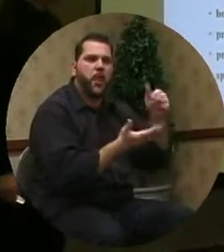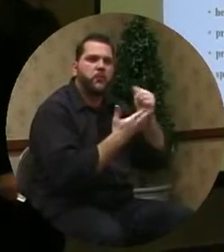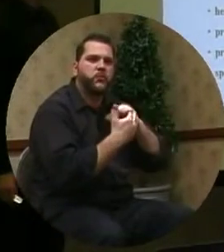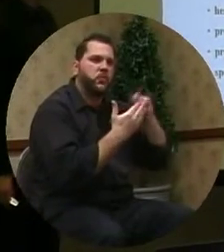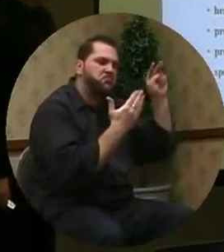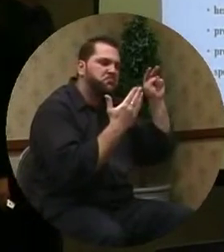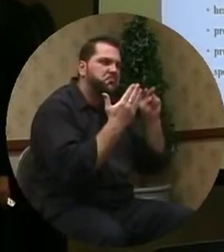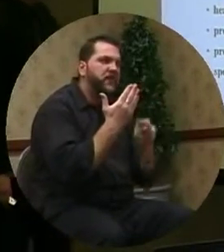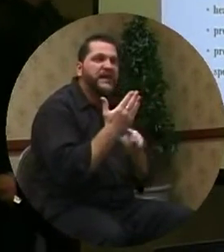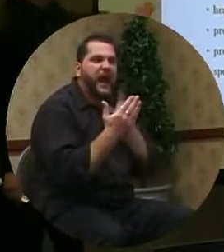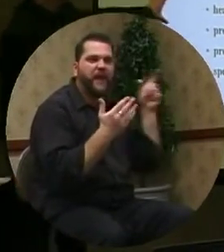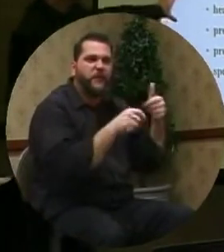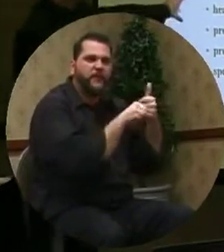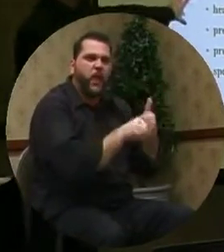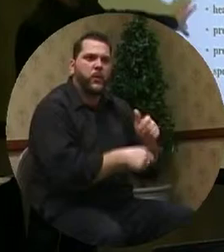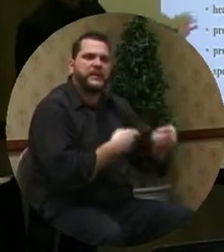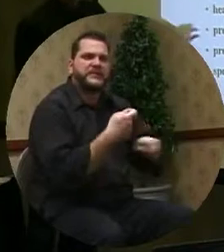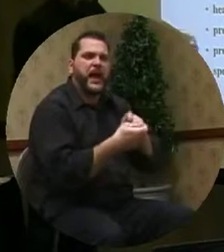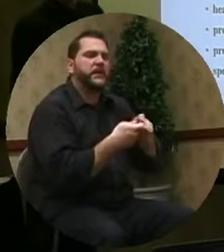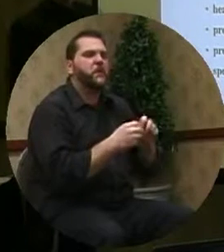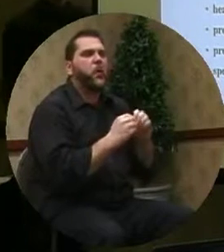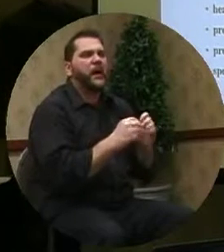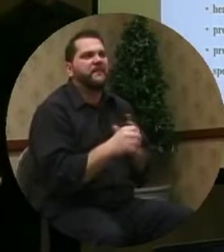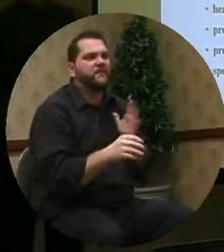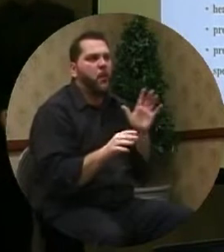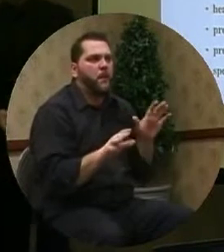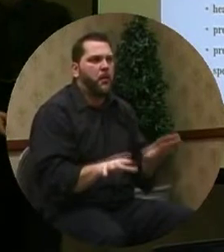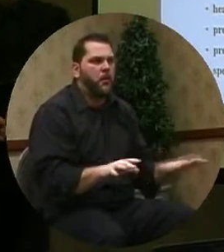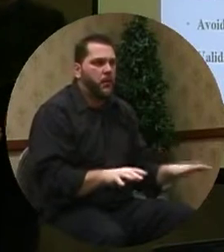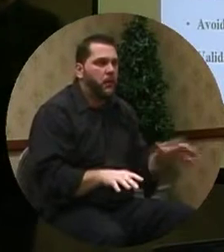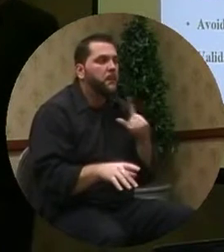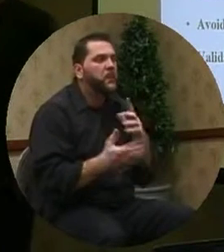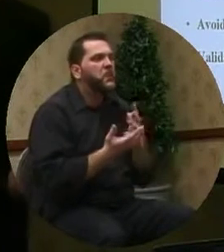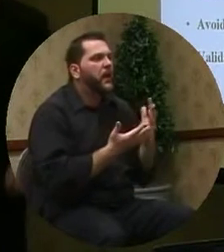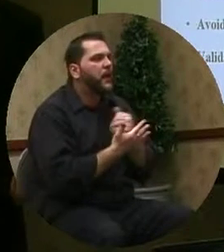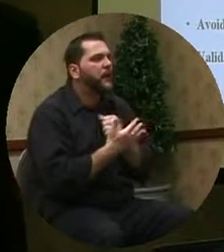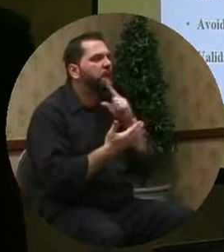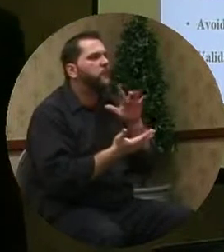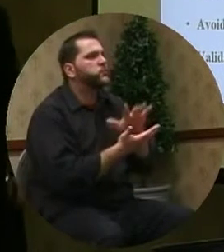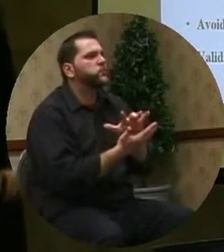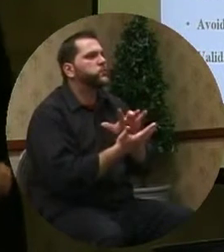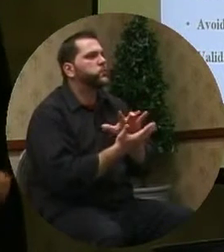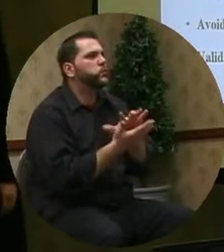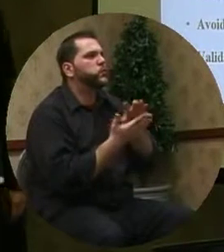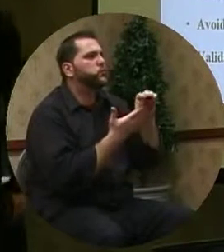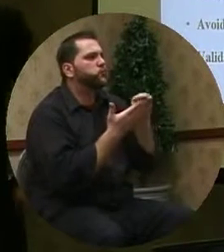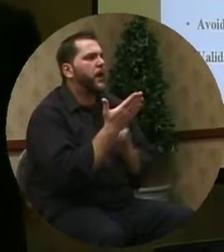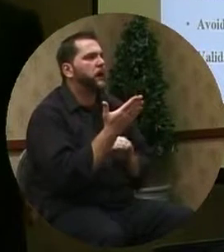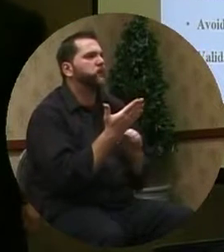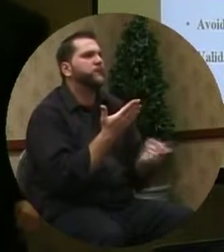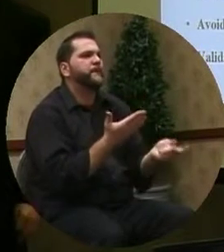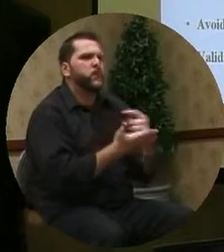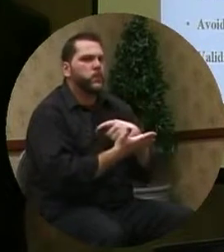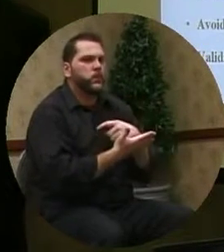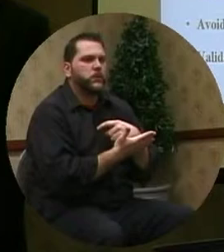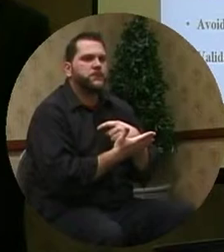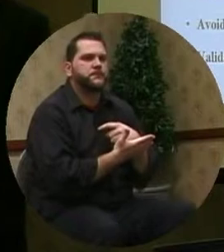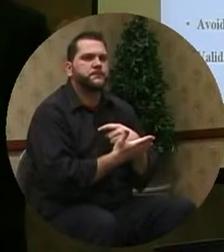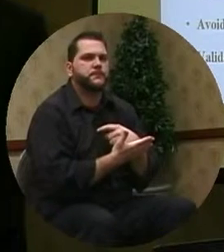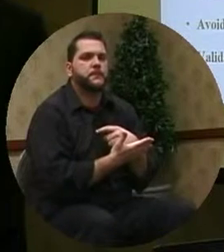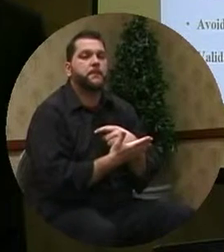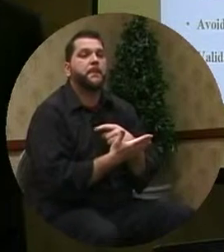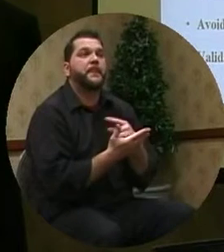more informally, and these are some things that you can collect out of a school records review. When you do